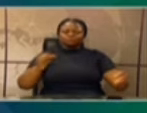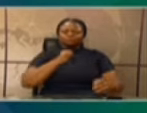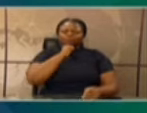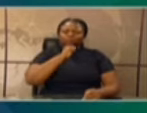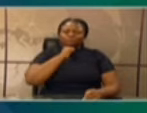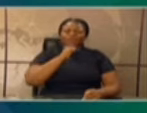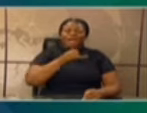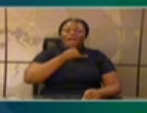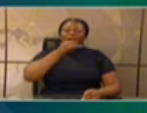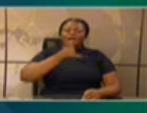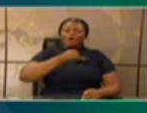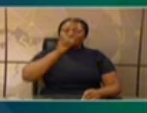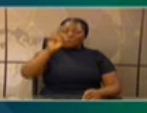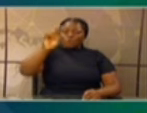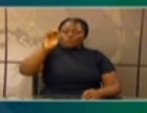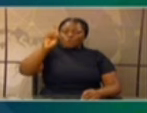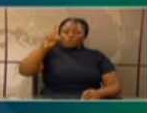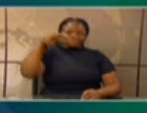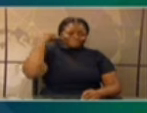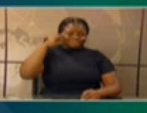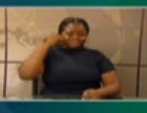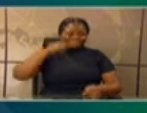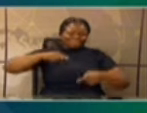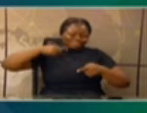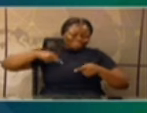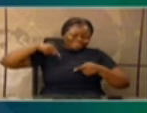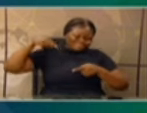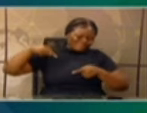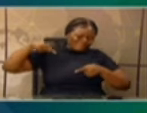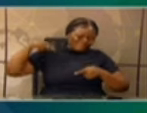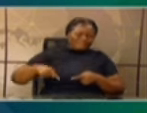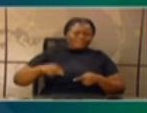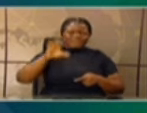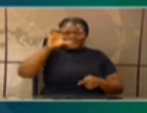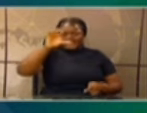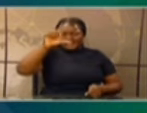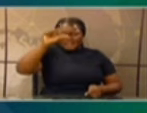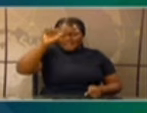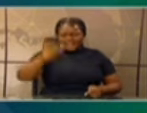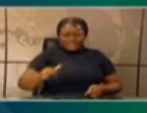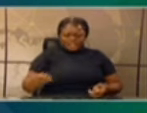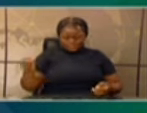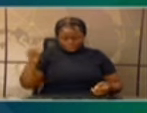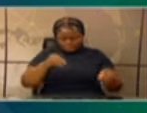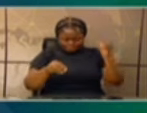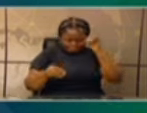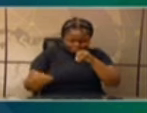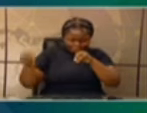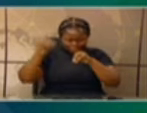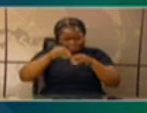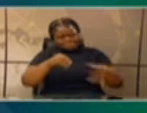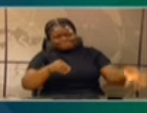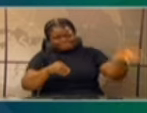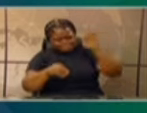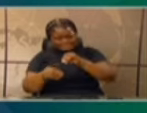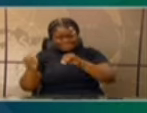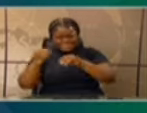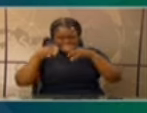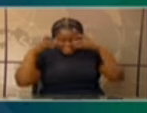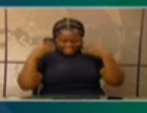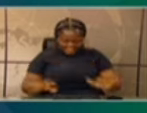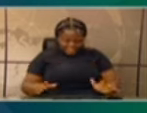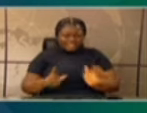egu kwaina se. A compact clay, egu iron rods so owie ye no,